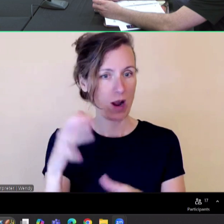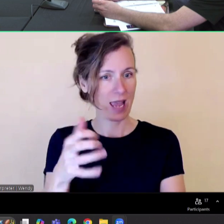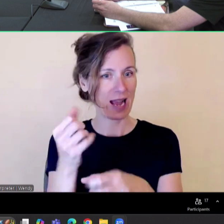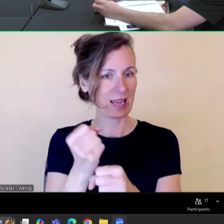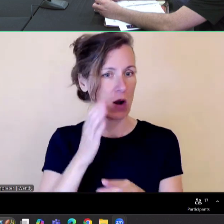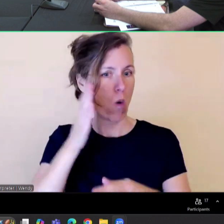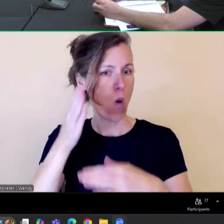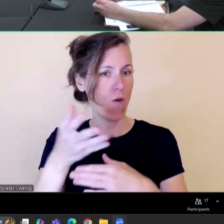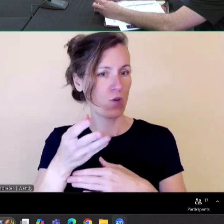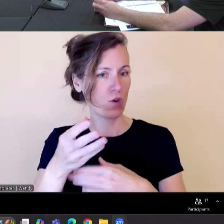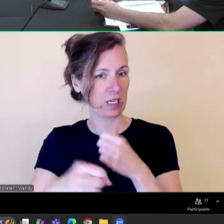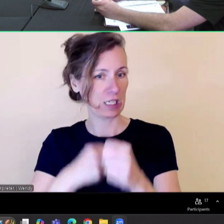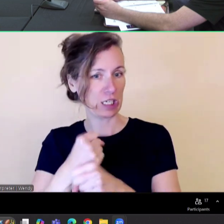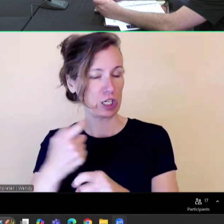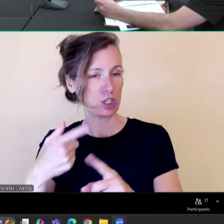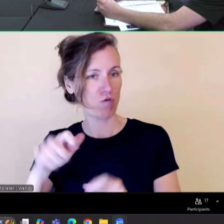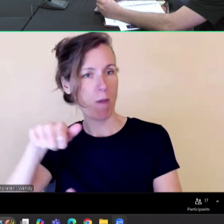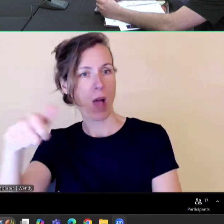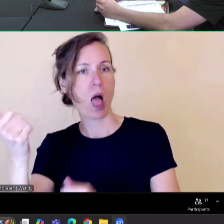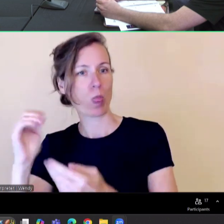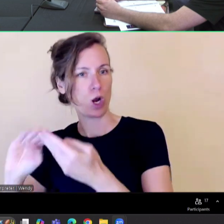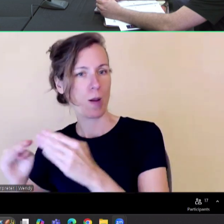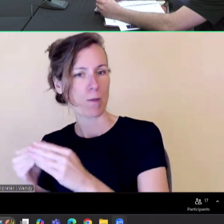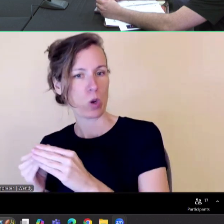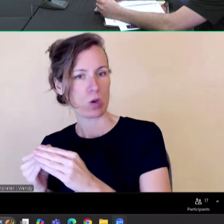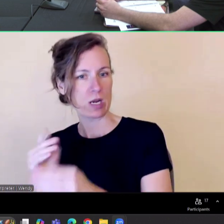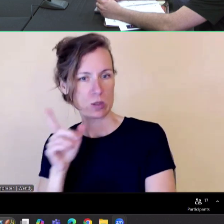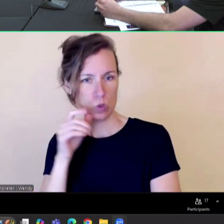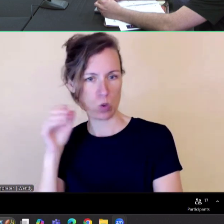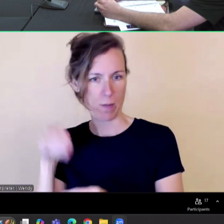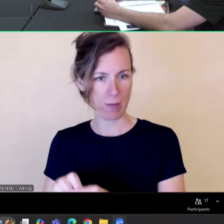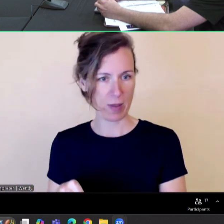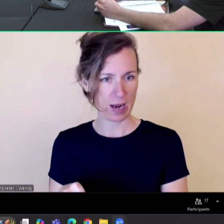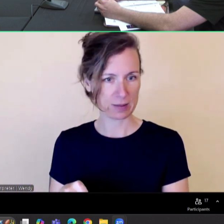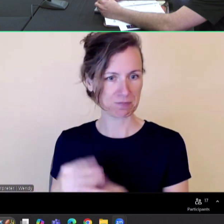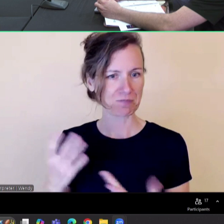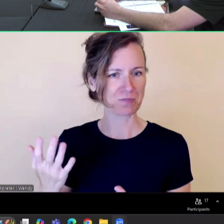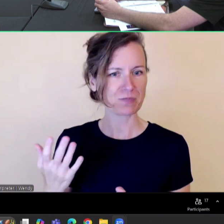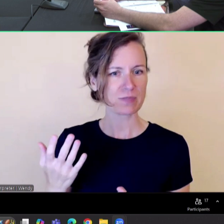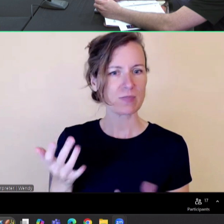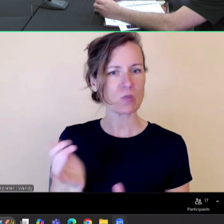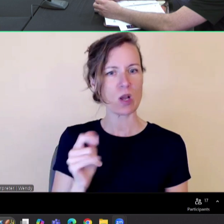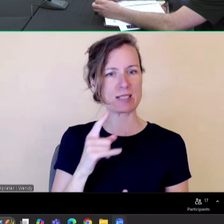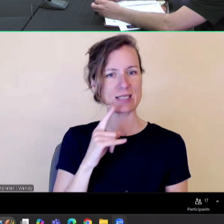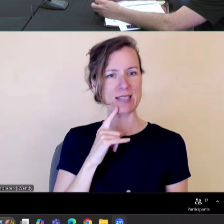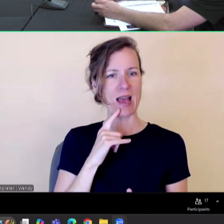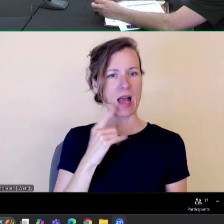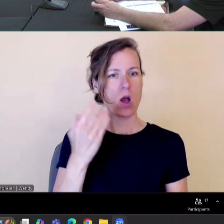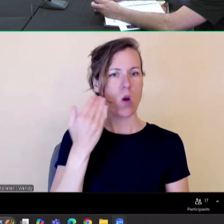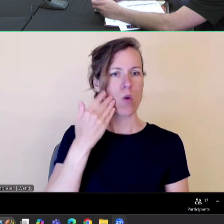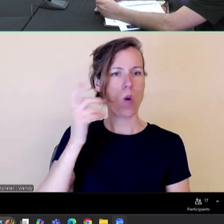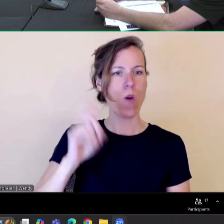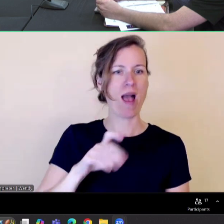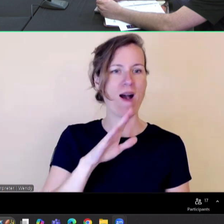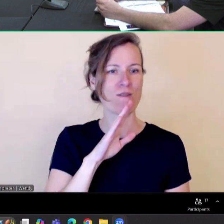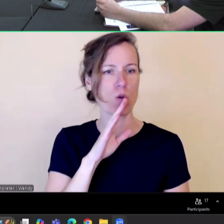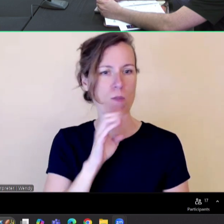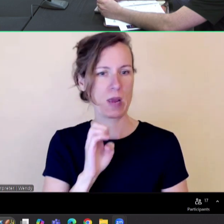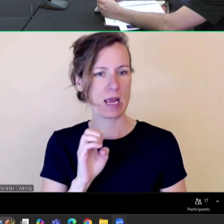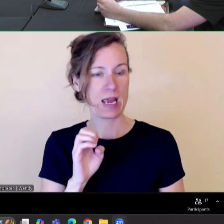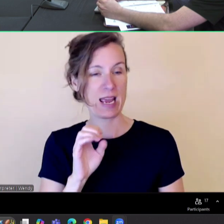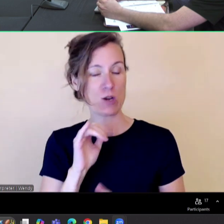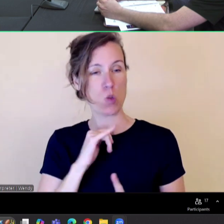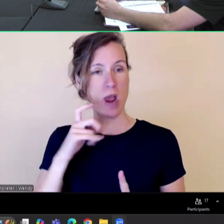wait, especially given the concerns around data safety and privacy and just the overall really friendly vibe of this town?